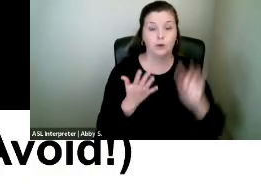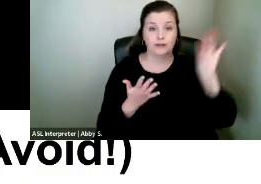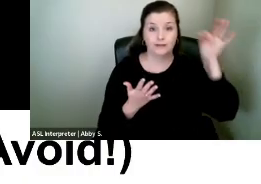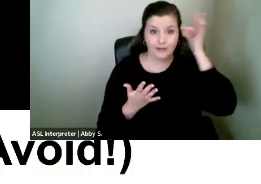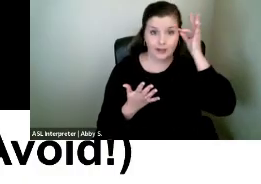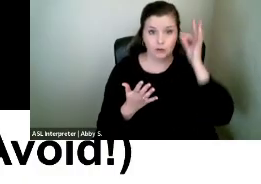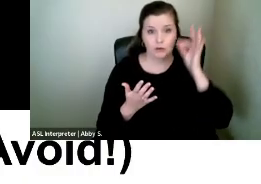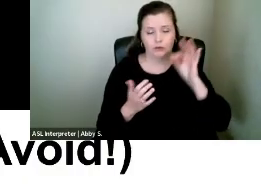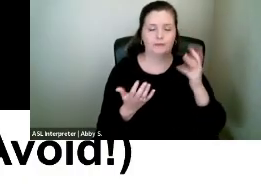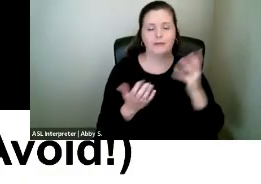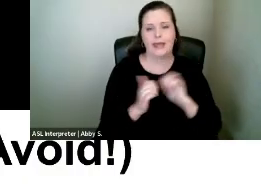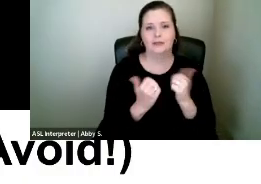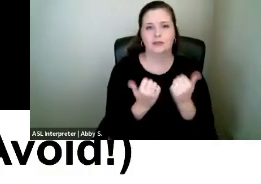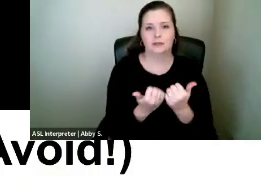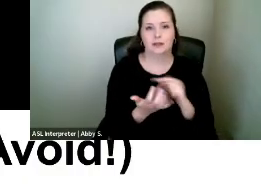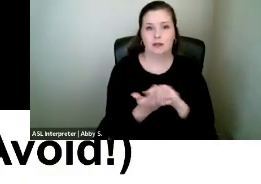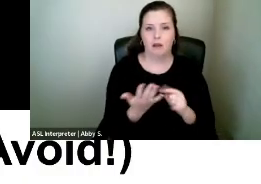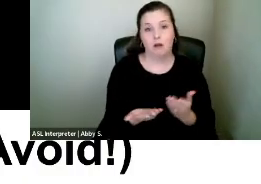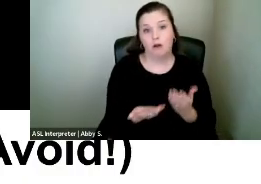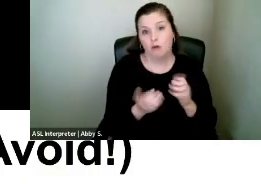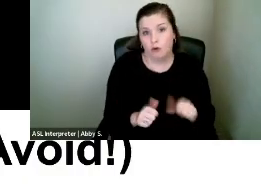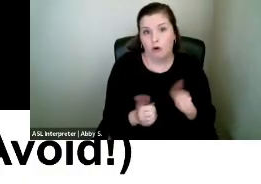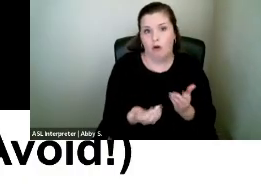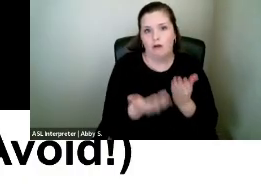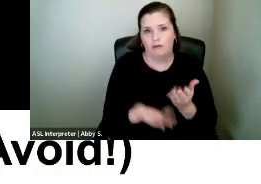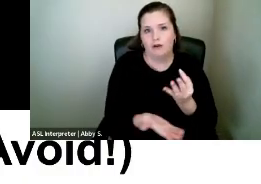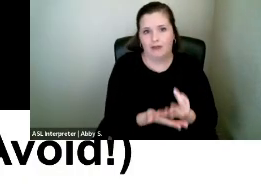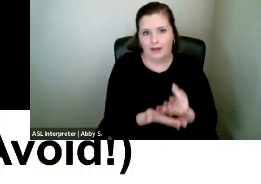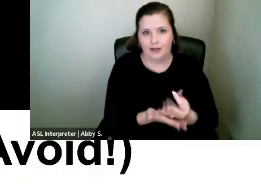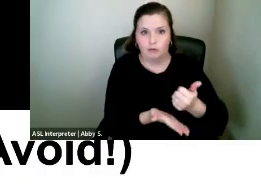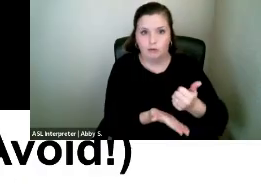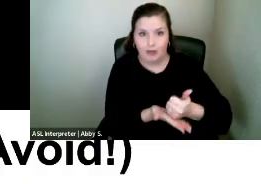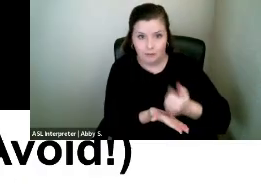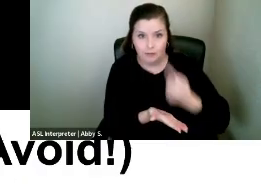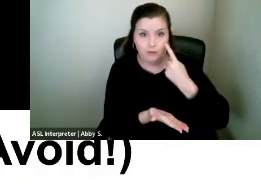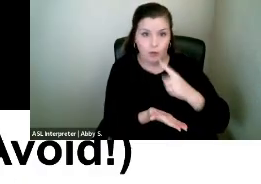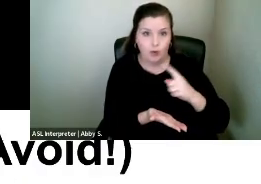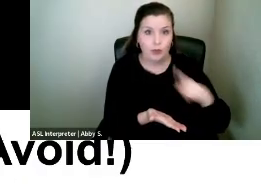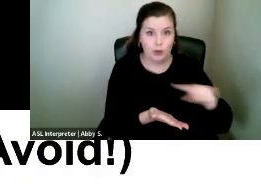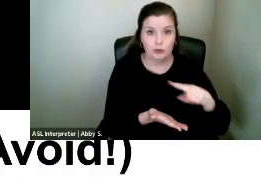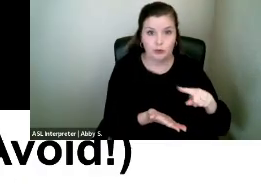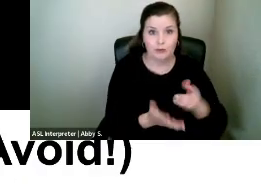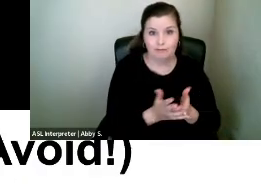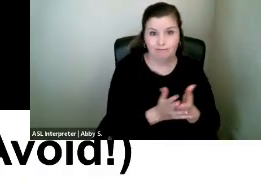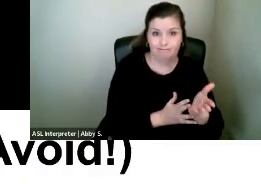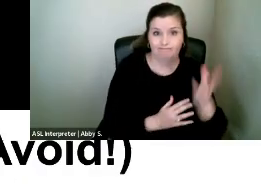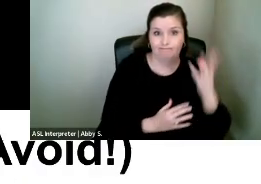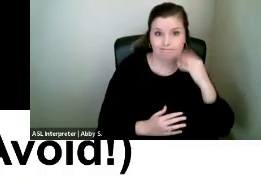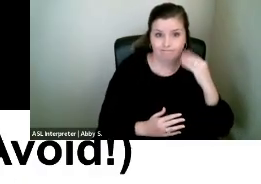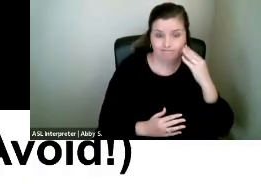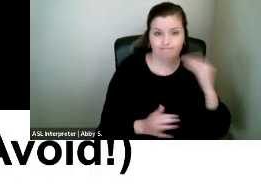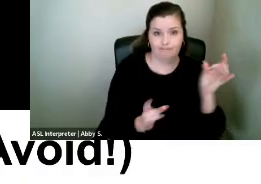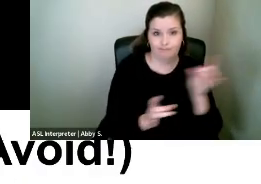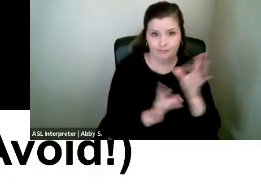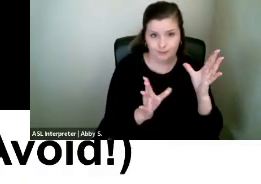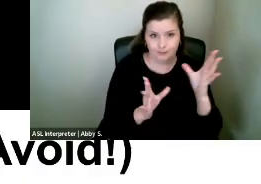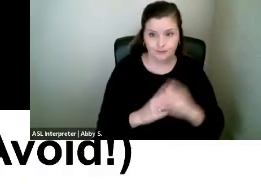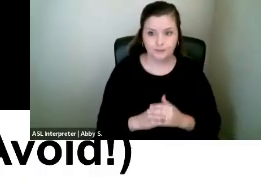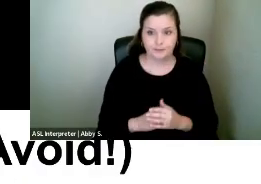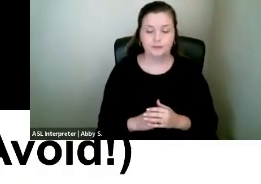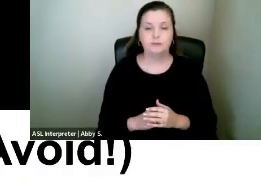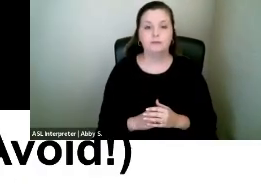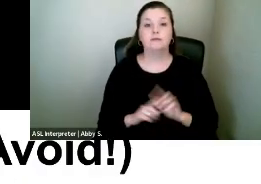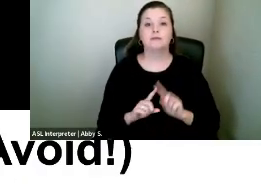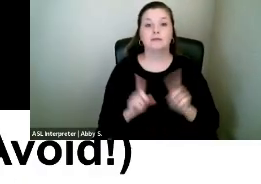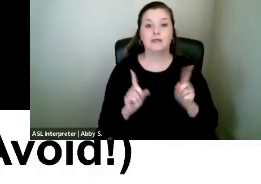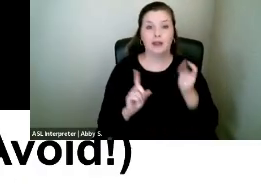or these agencies may offer financial help to disaster survivors. So to make sure that people don't receive